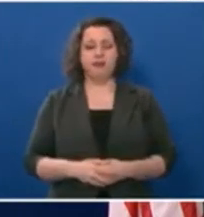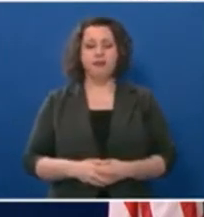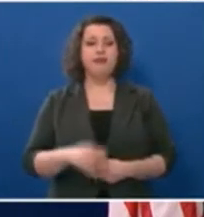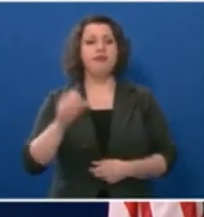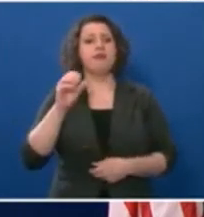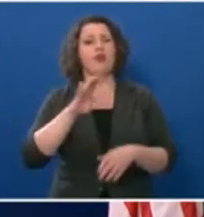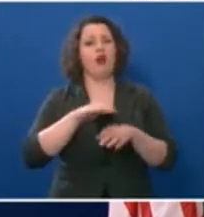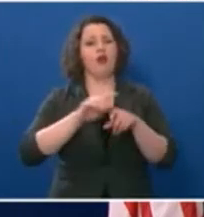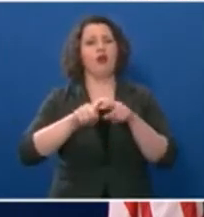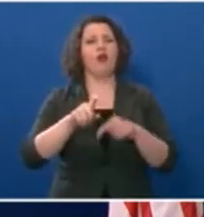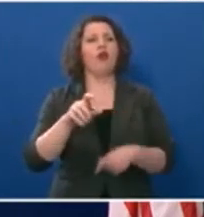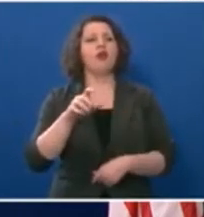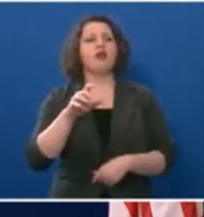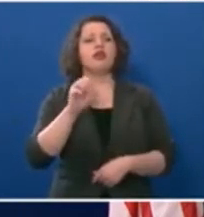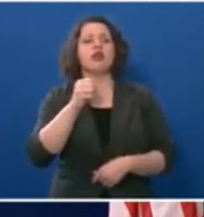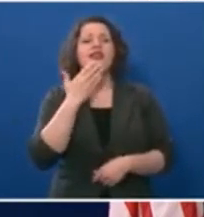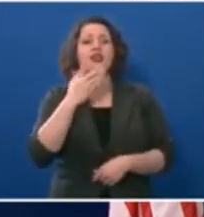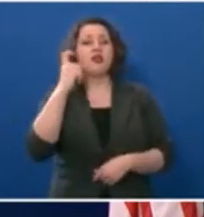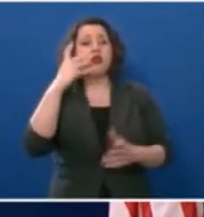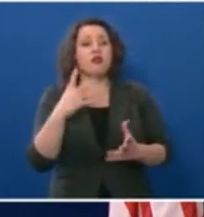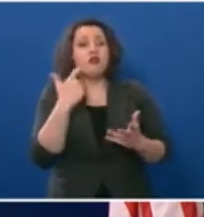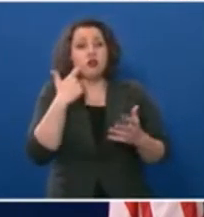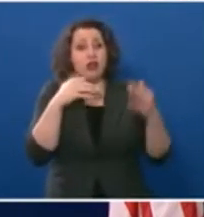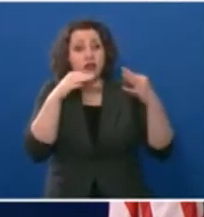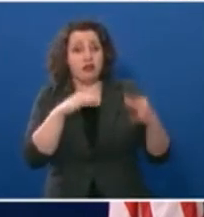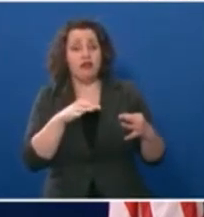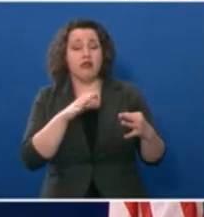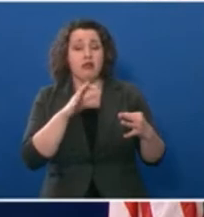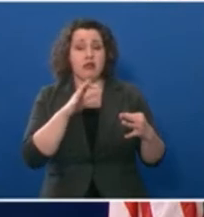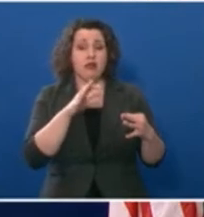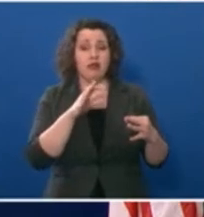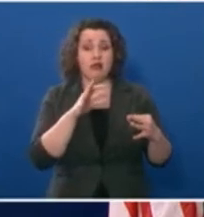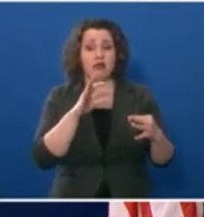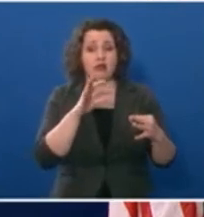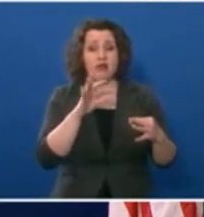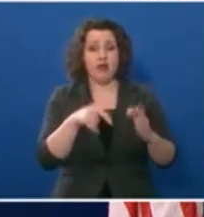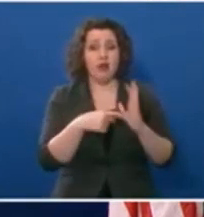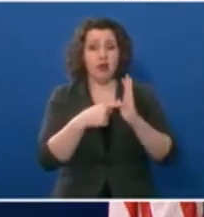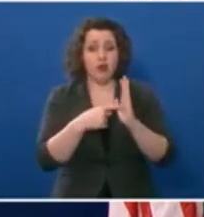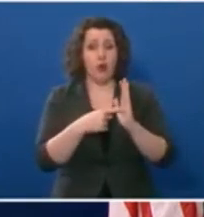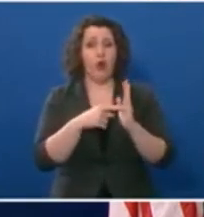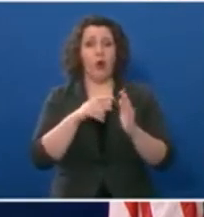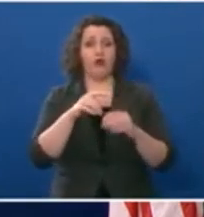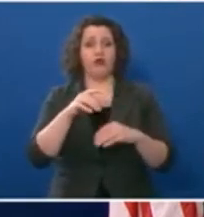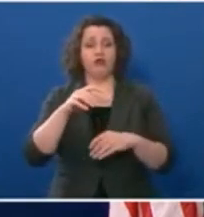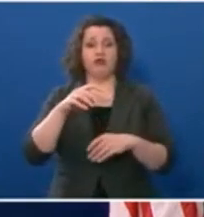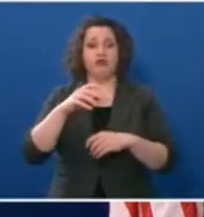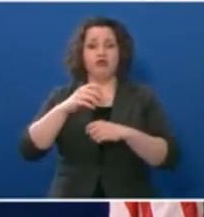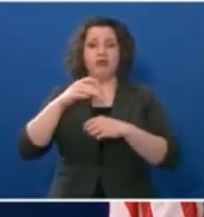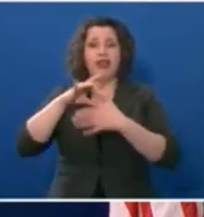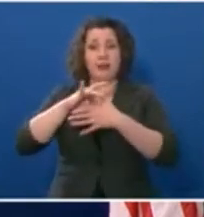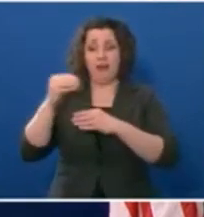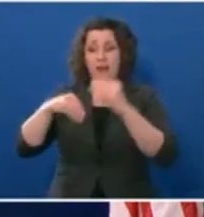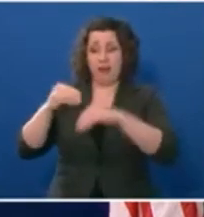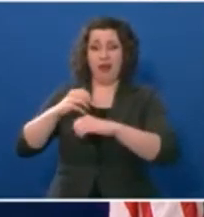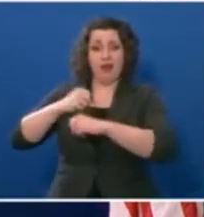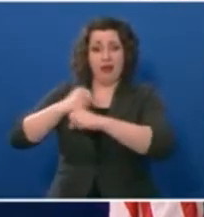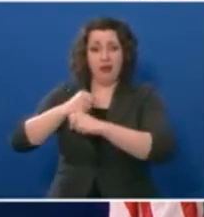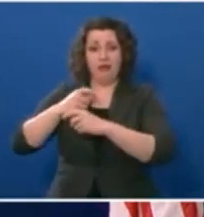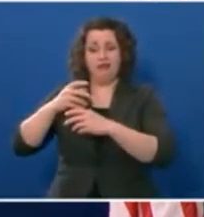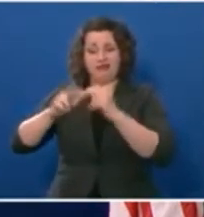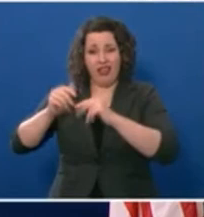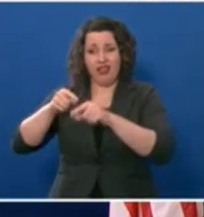so what you just outlined there has shown us, though, in counties where there are meatpacking plants, the severity of the spread